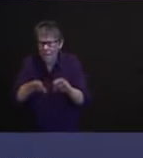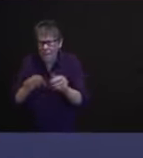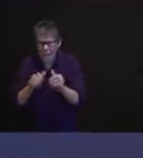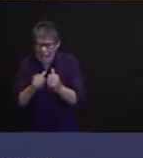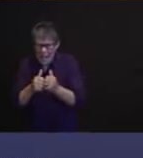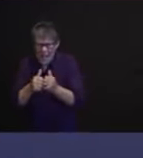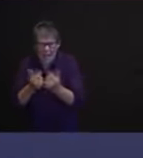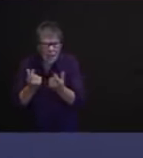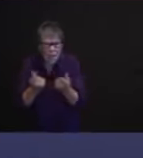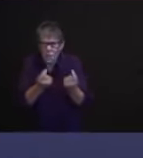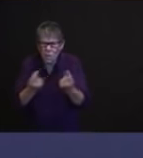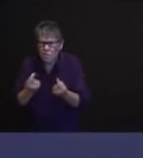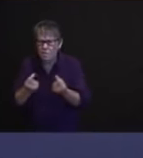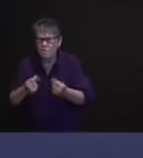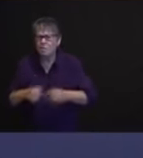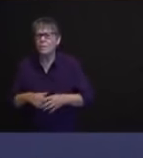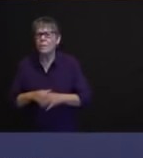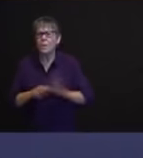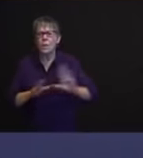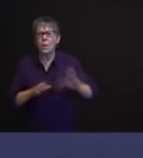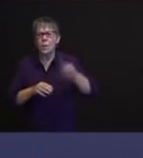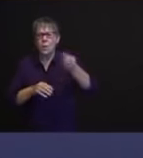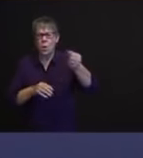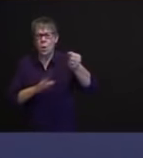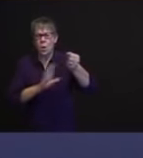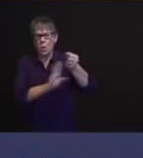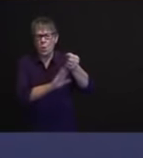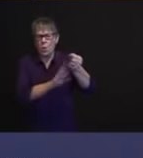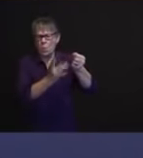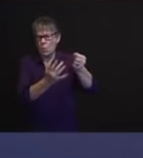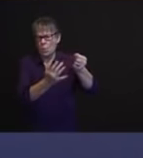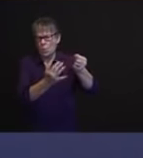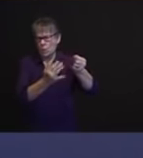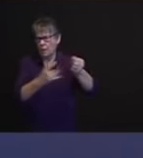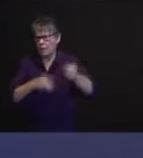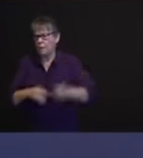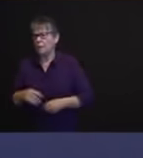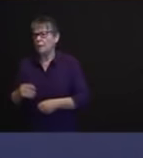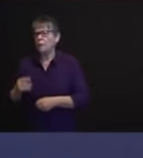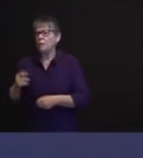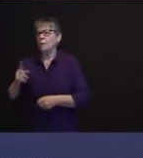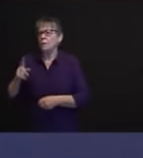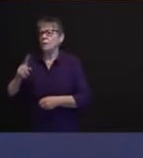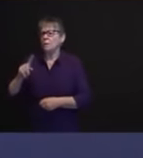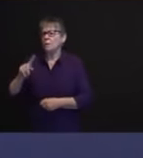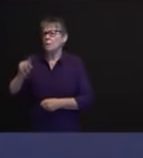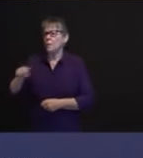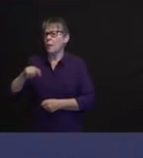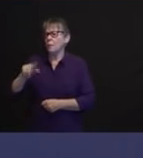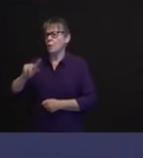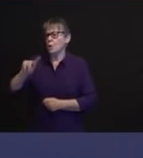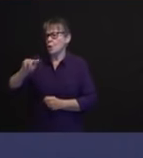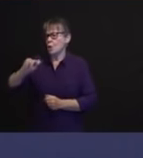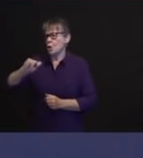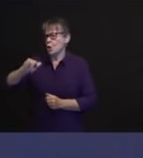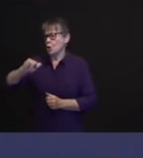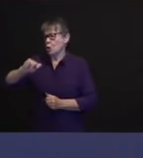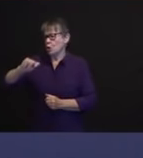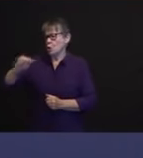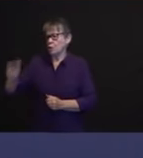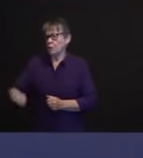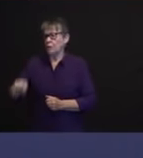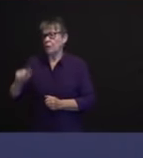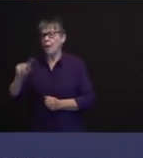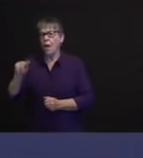thing. Trenton Thunder has saved. I think this is just hot off the press. They will be part of a new MLB draft